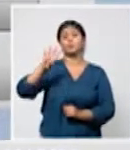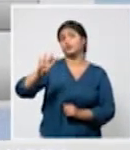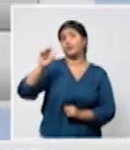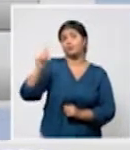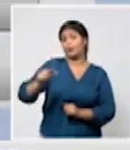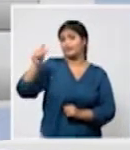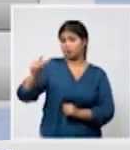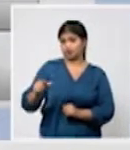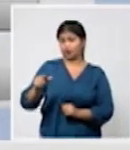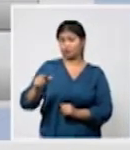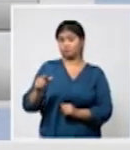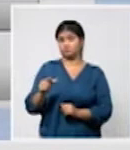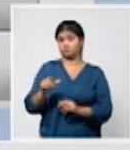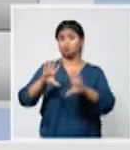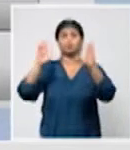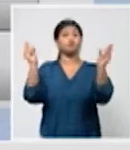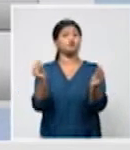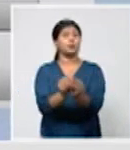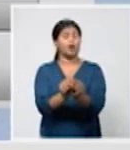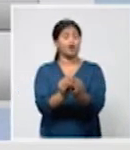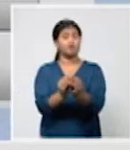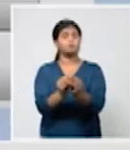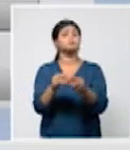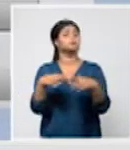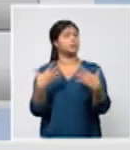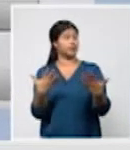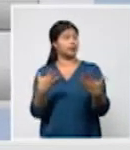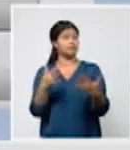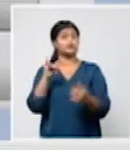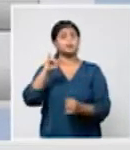216,542 cases were diagnosed yesterday.